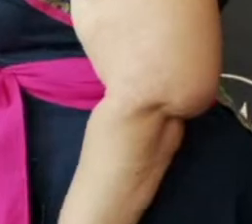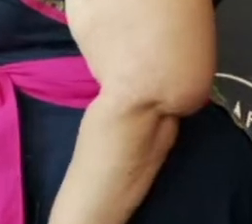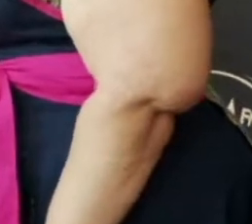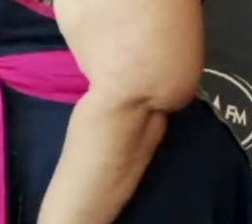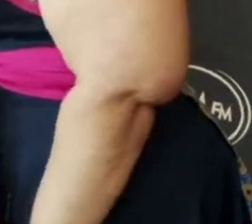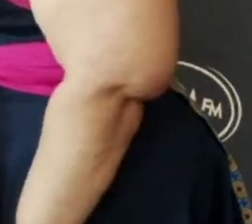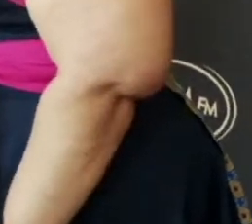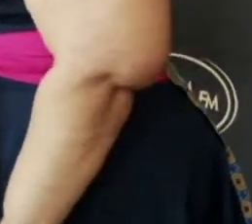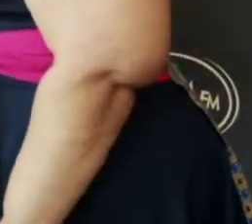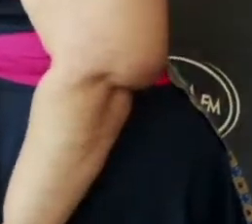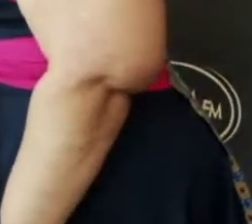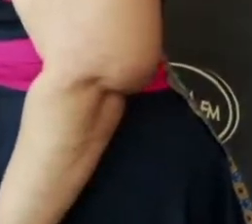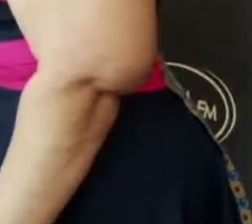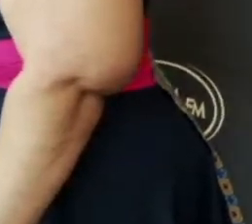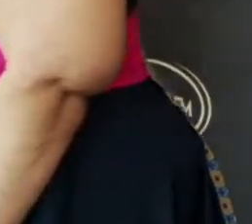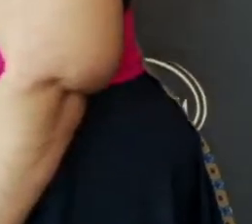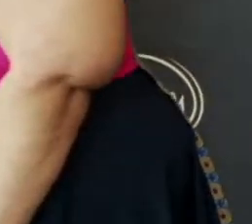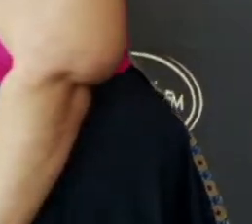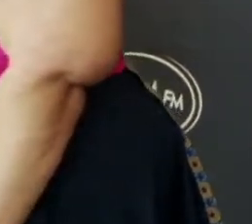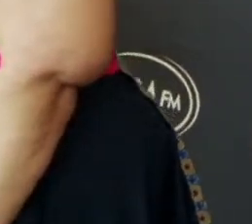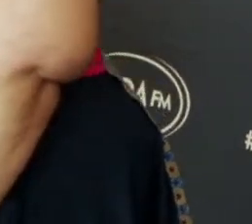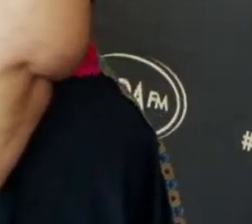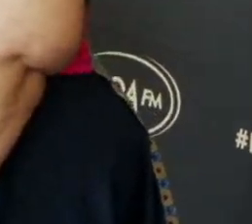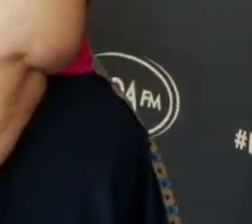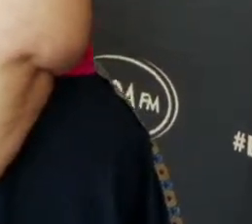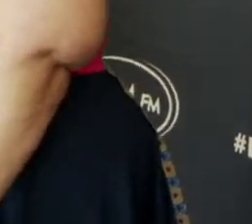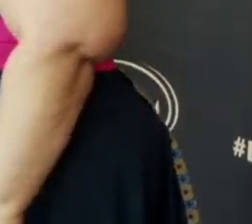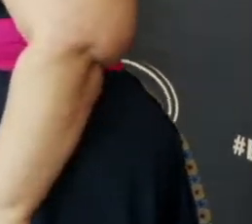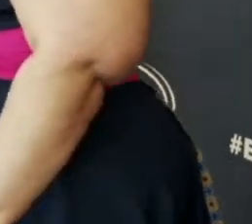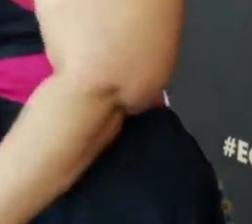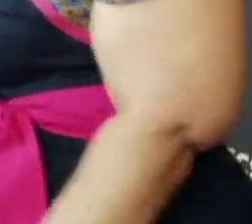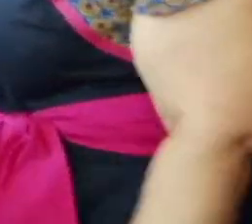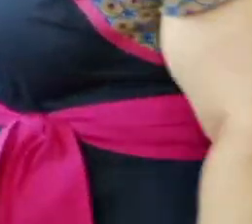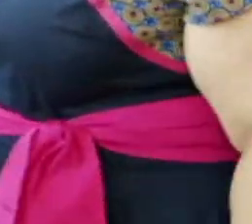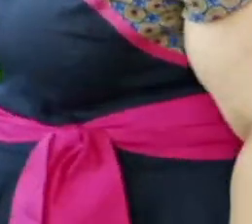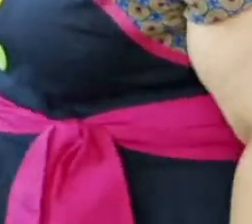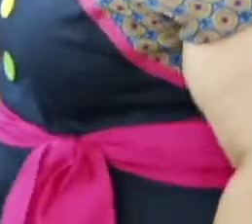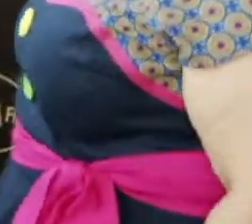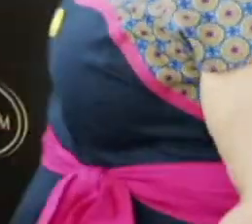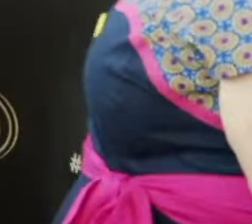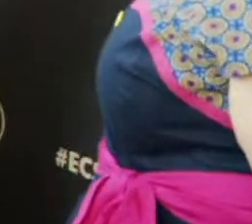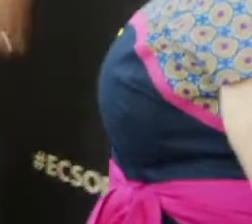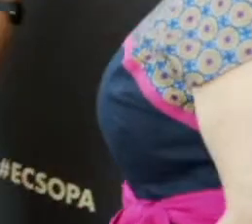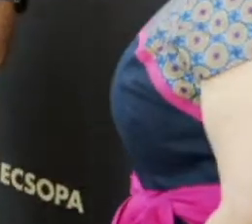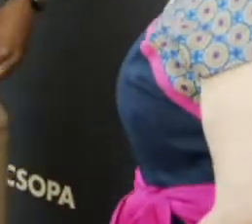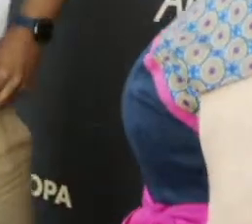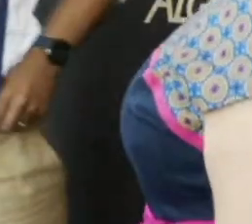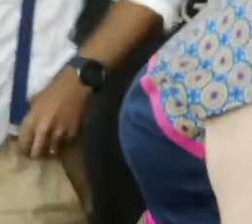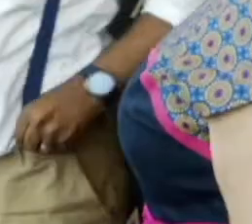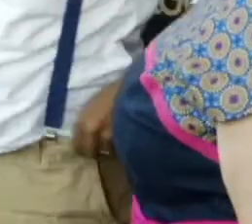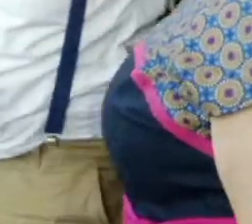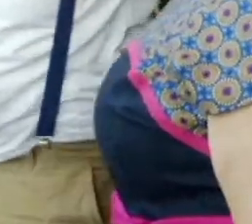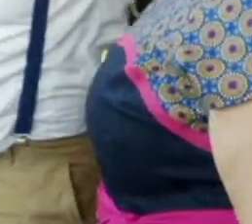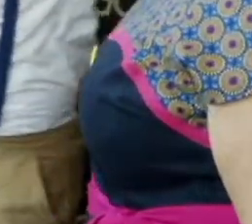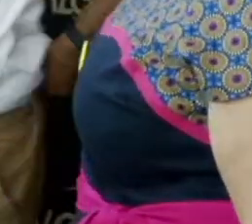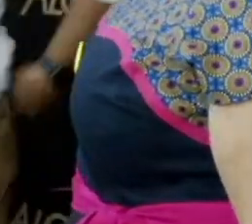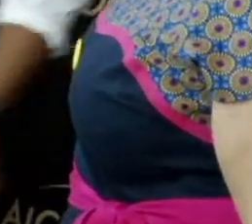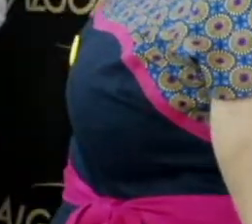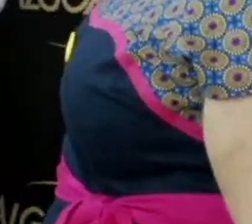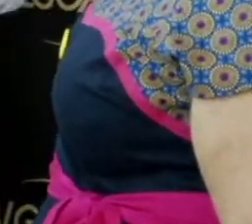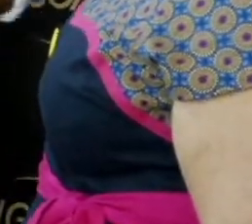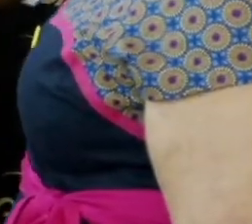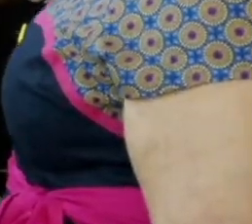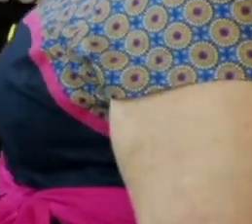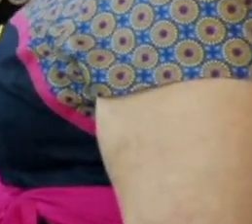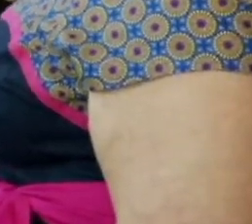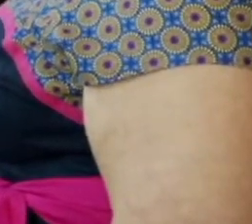And now he's joined by the member of the media. That gentleman there is from